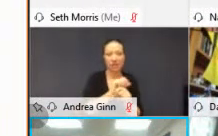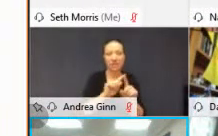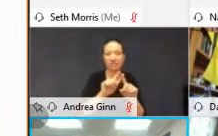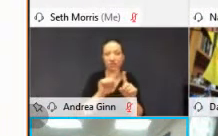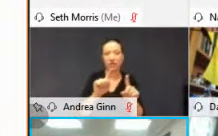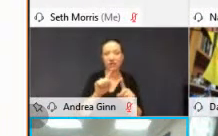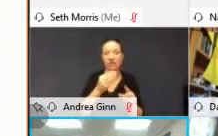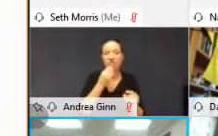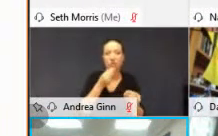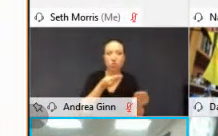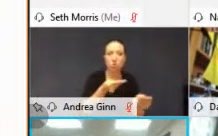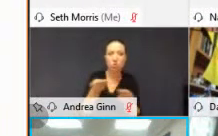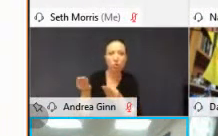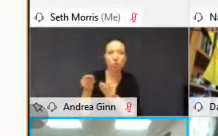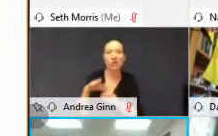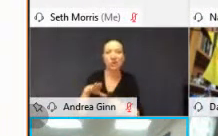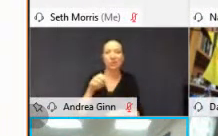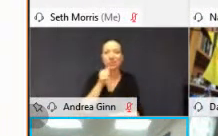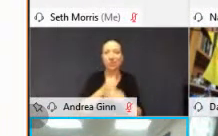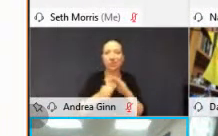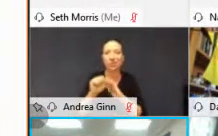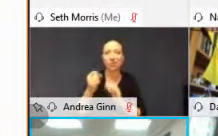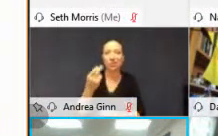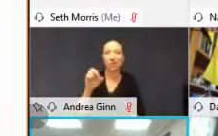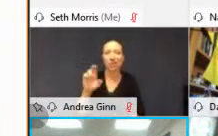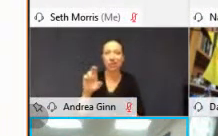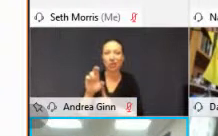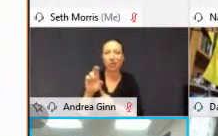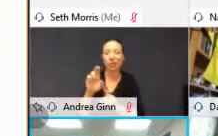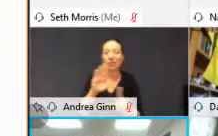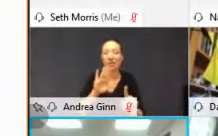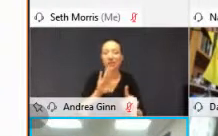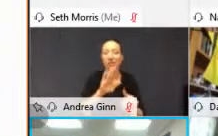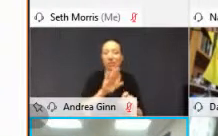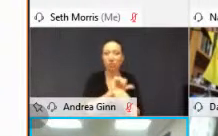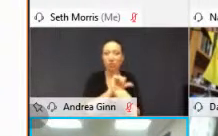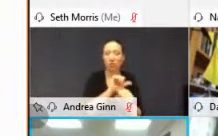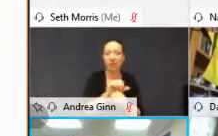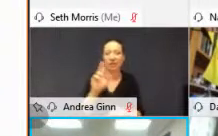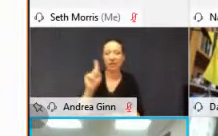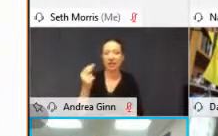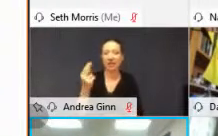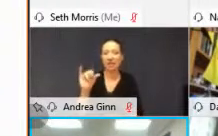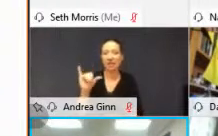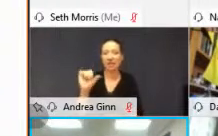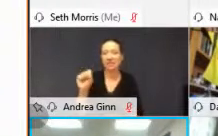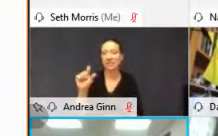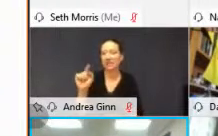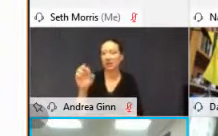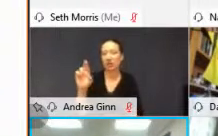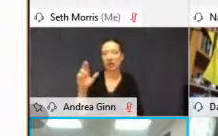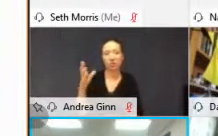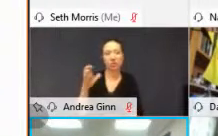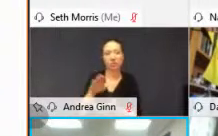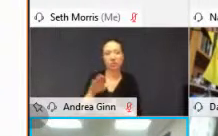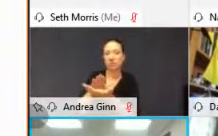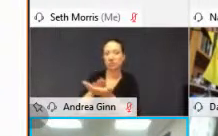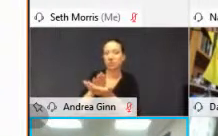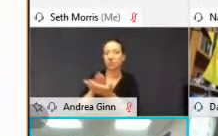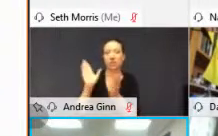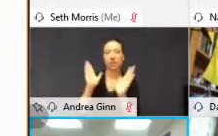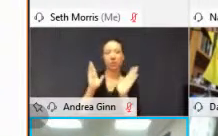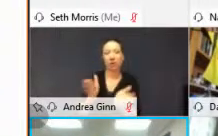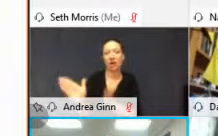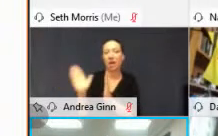hours, I'd be remiss if I didn't mention Kathy Slater-Huff, who has worked endless 100-plus hour weeks to organize food delivery with our